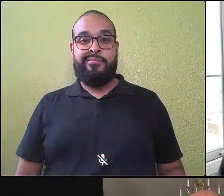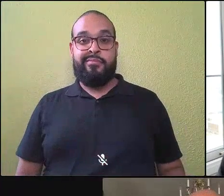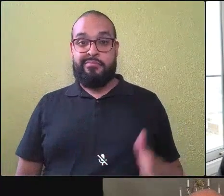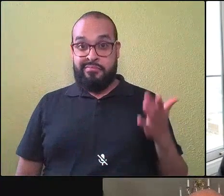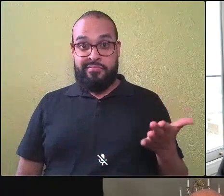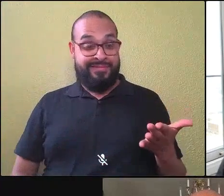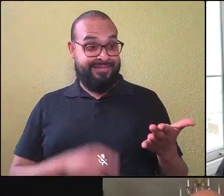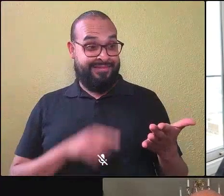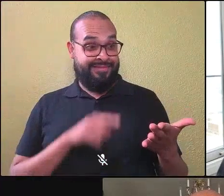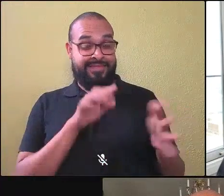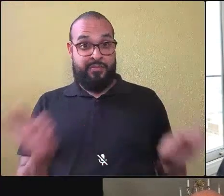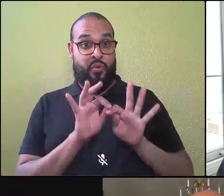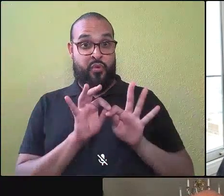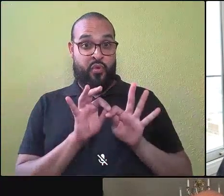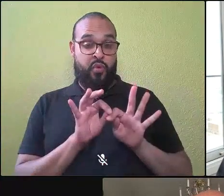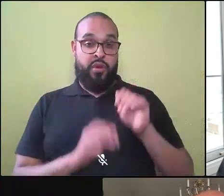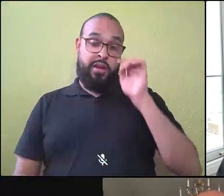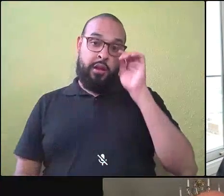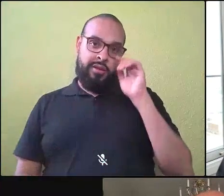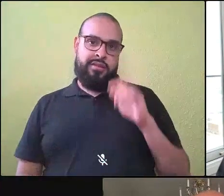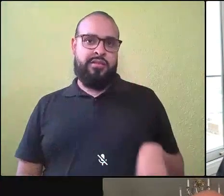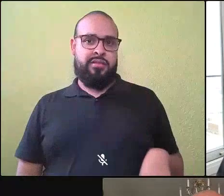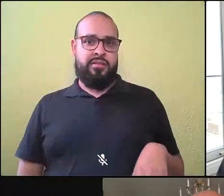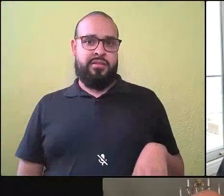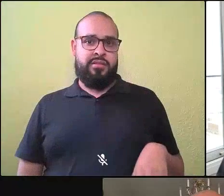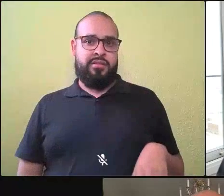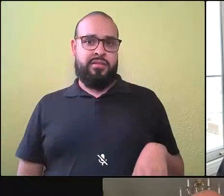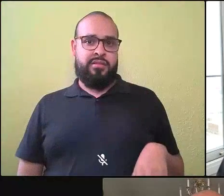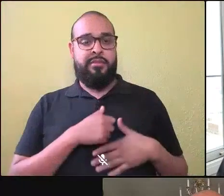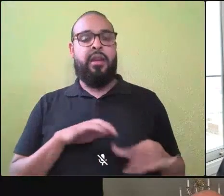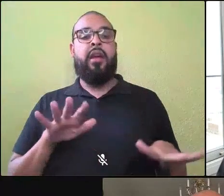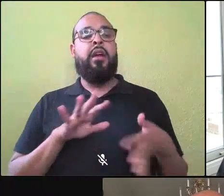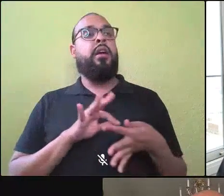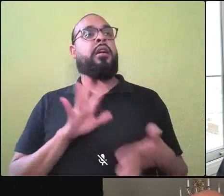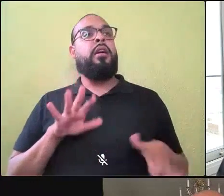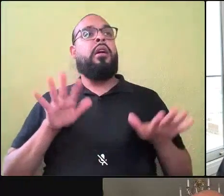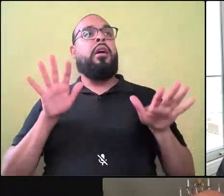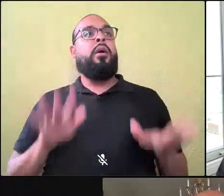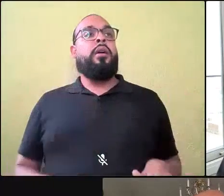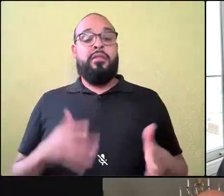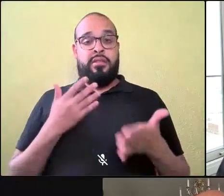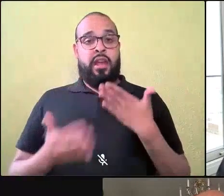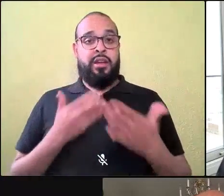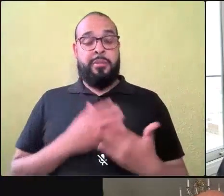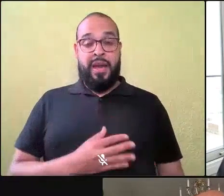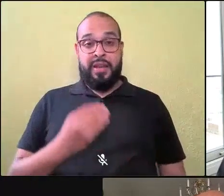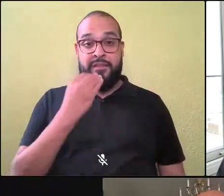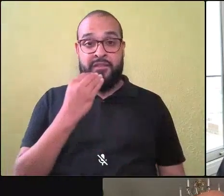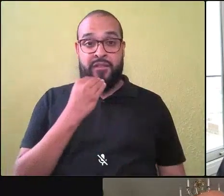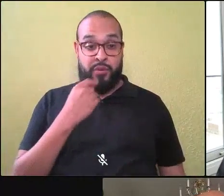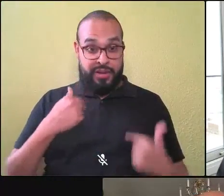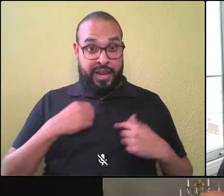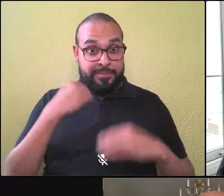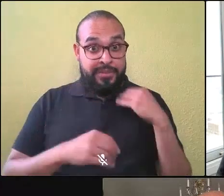me as something just to be able to decompress, even if the food isn't for me, like just to be able to sort of like use that as